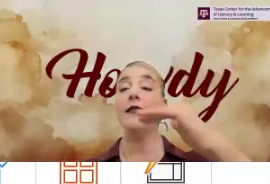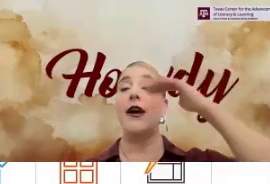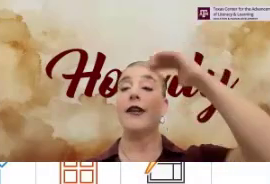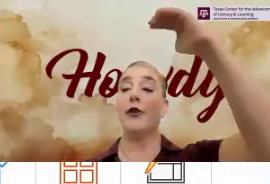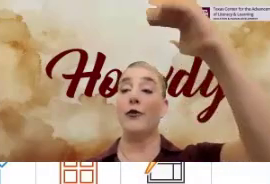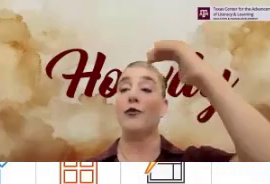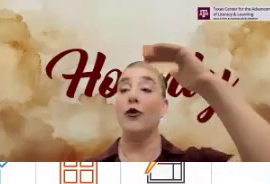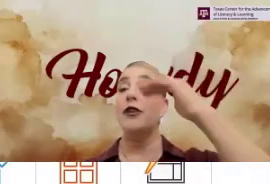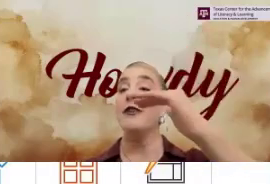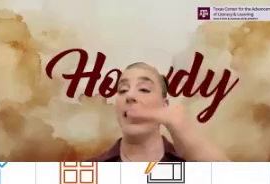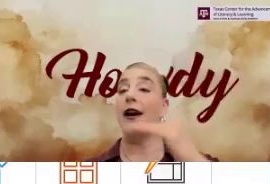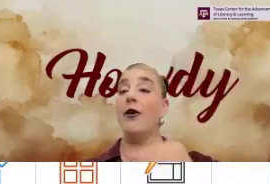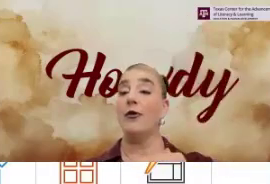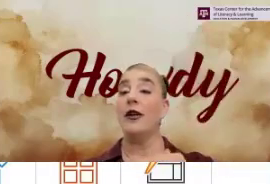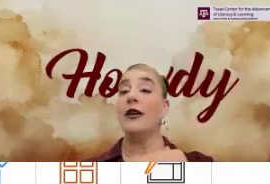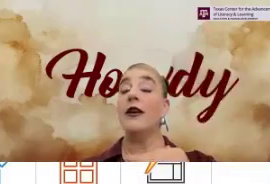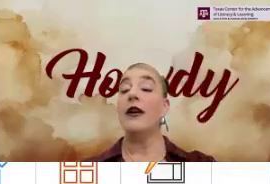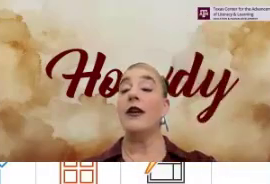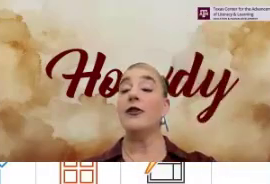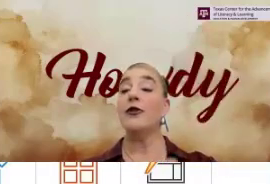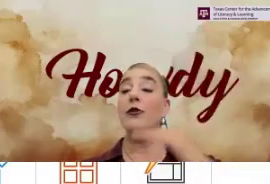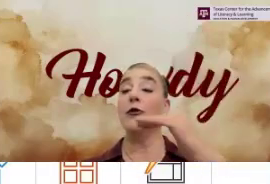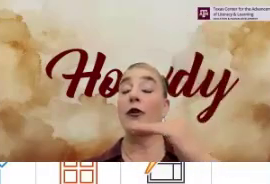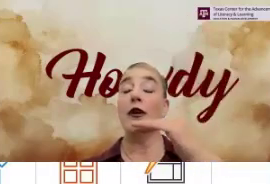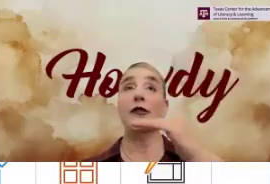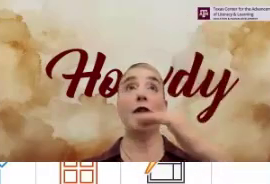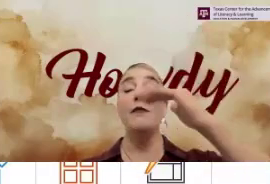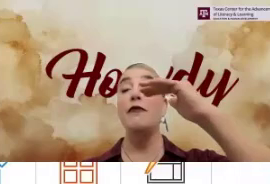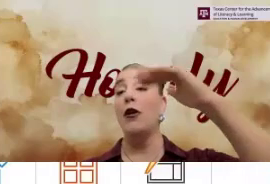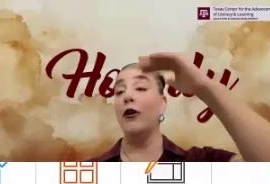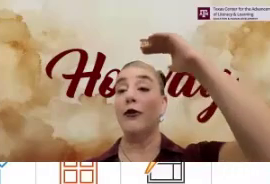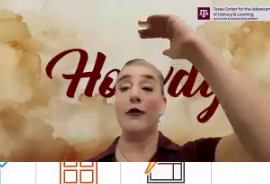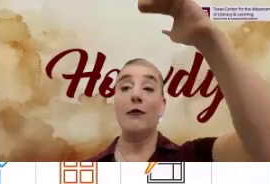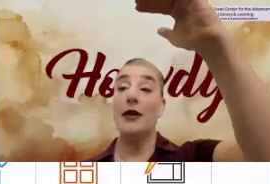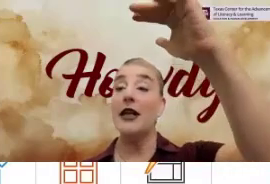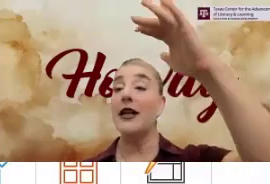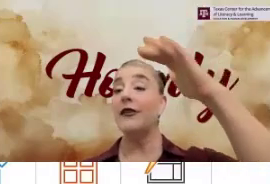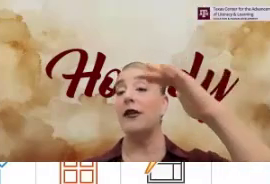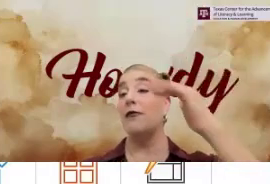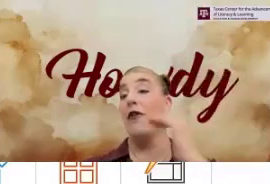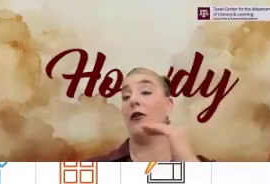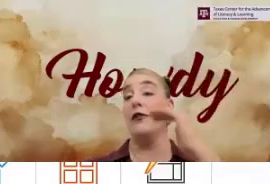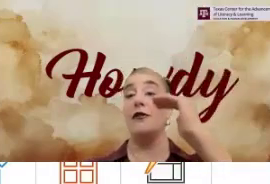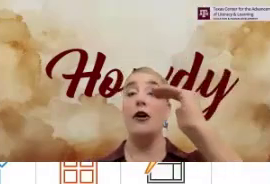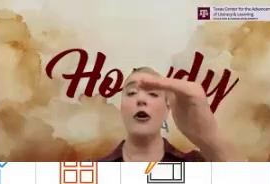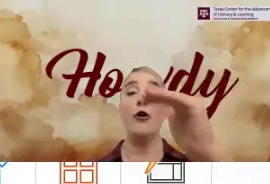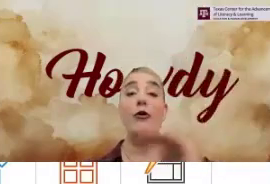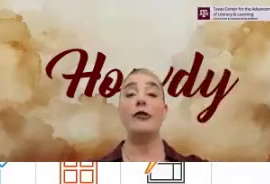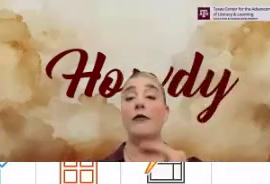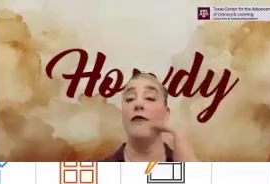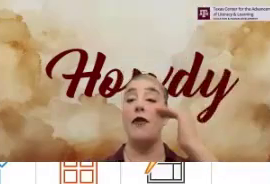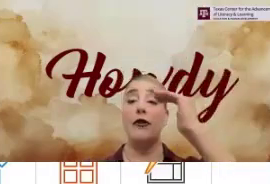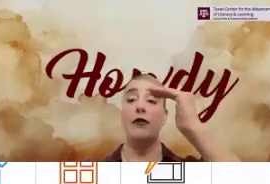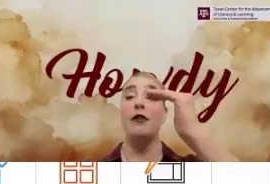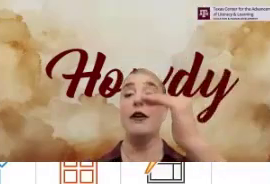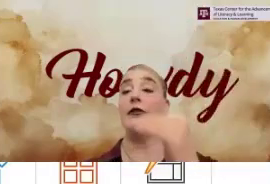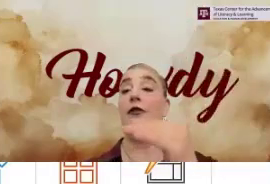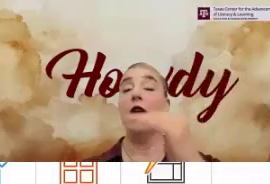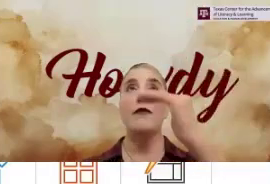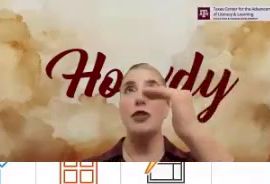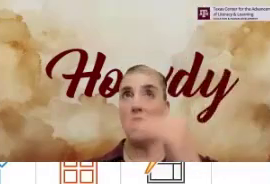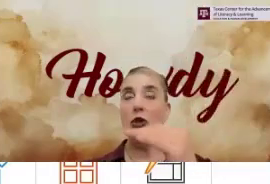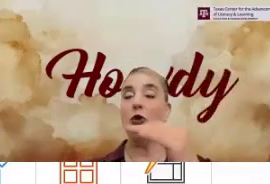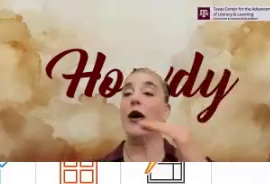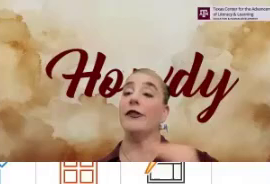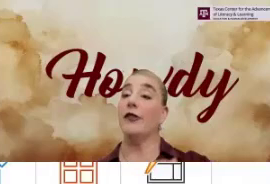WCAG's guidelines are broken down into some fall under the P, some fall under the O, some fall under